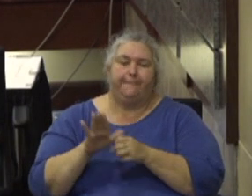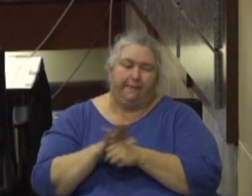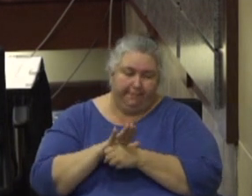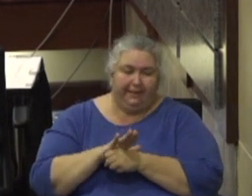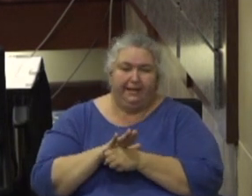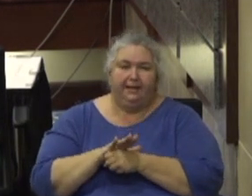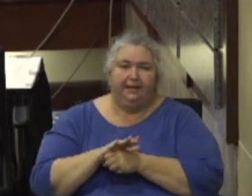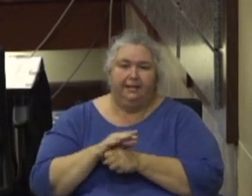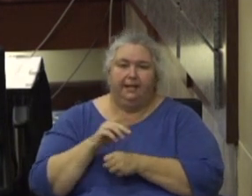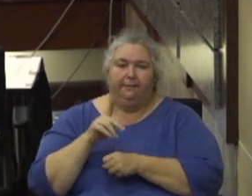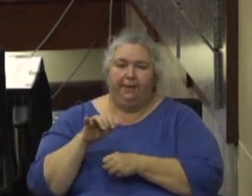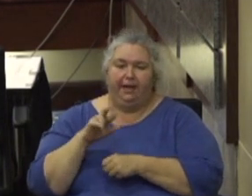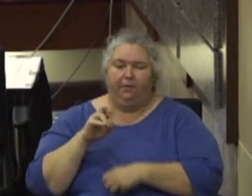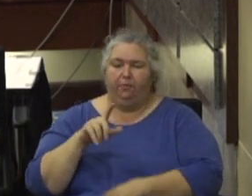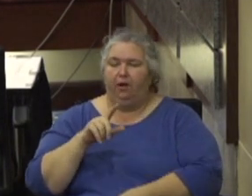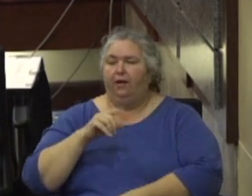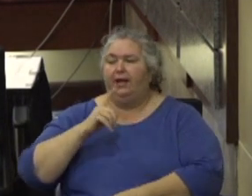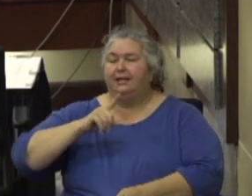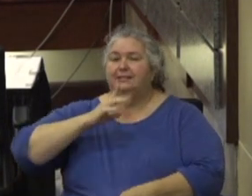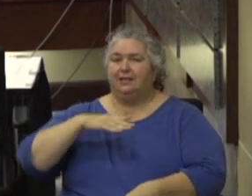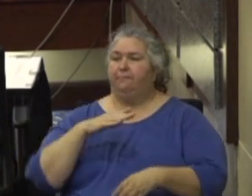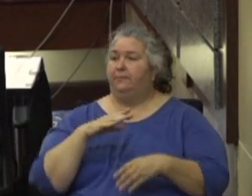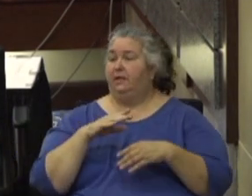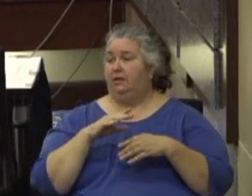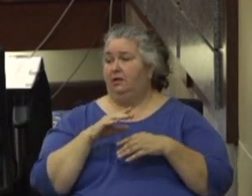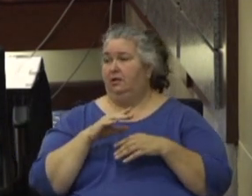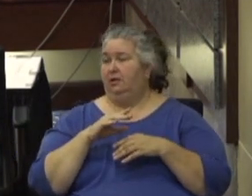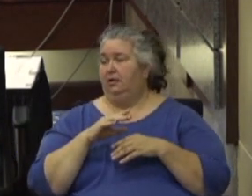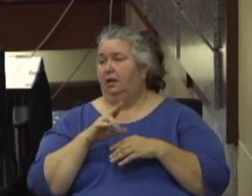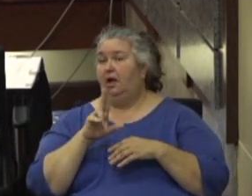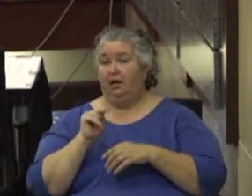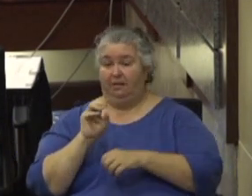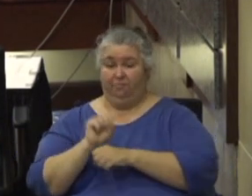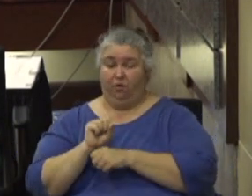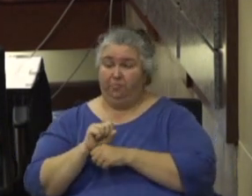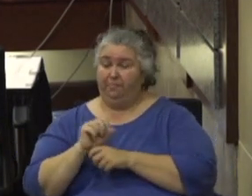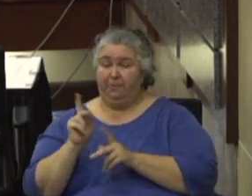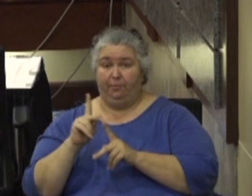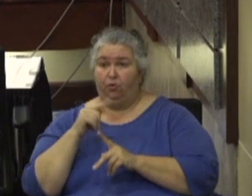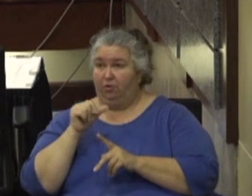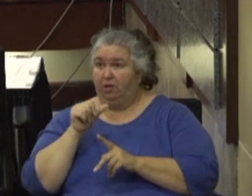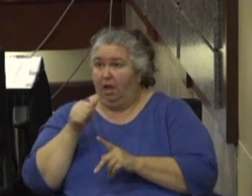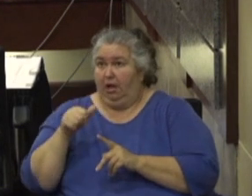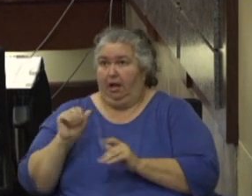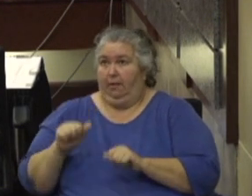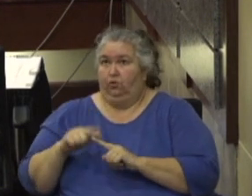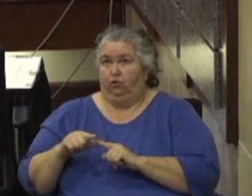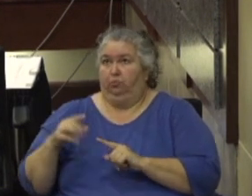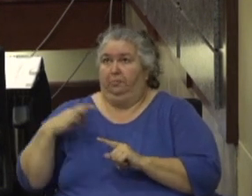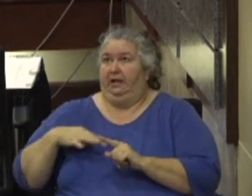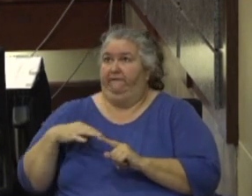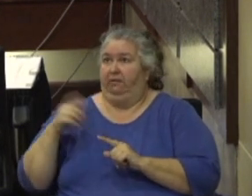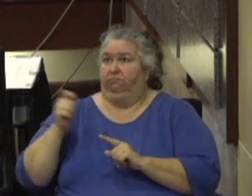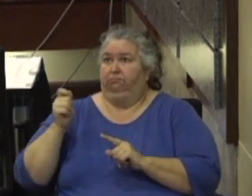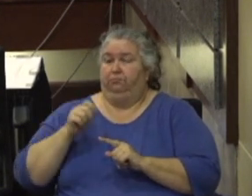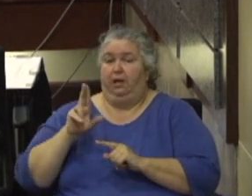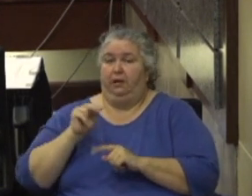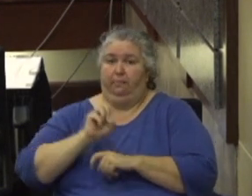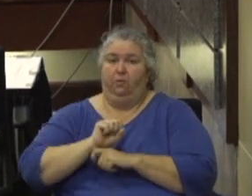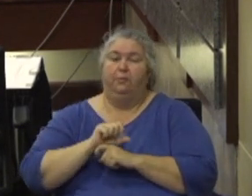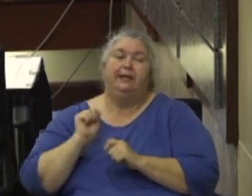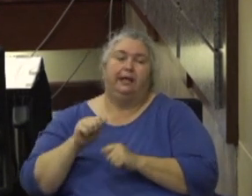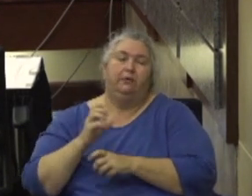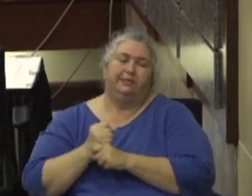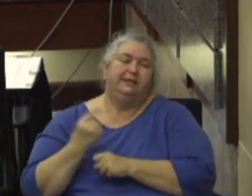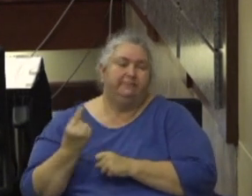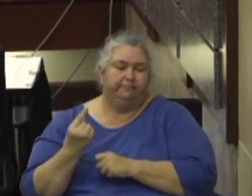of self-employed individuals who haven't historically benefited from unemployment can, in fact, receive that. So there's been a lot of marketing through the